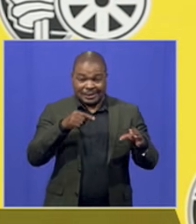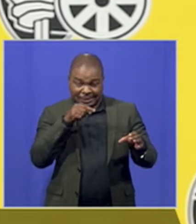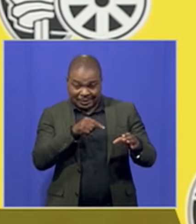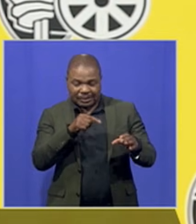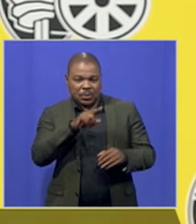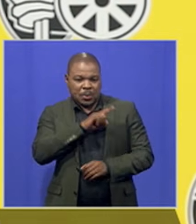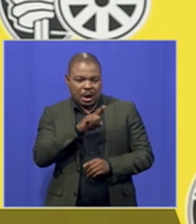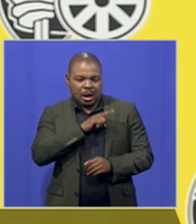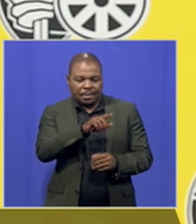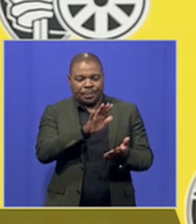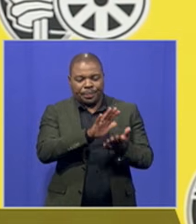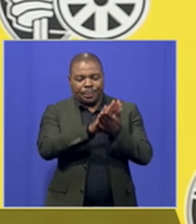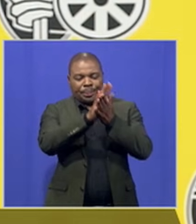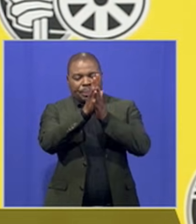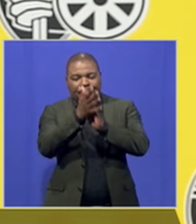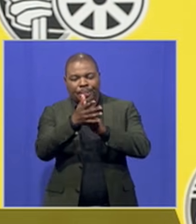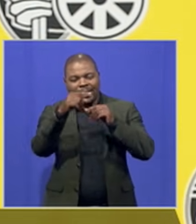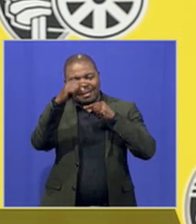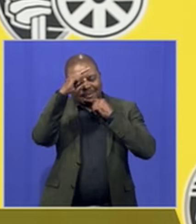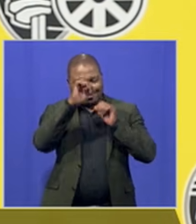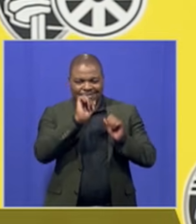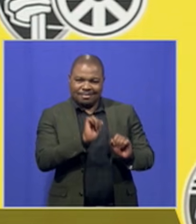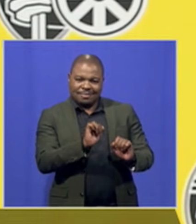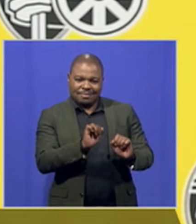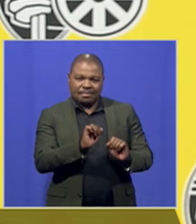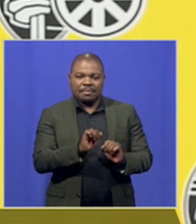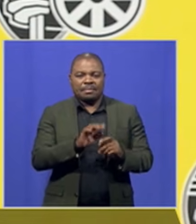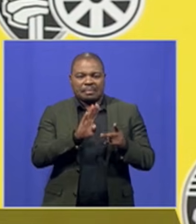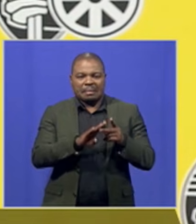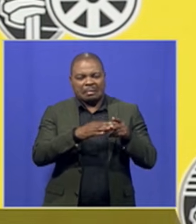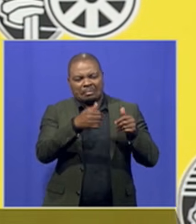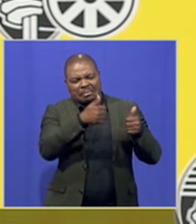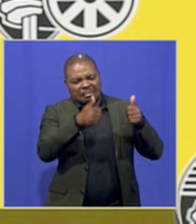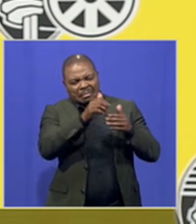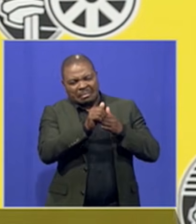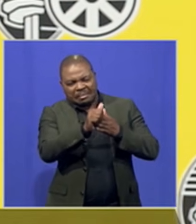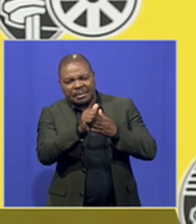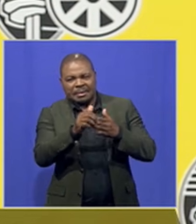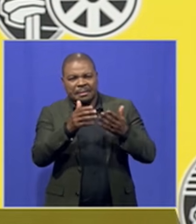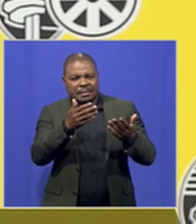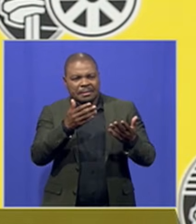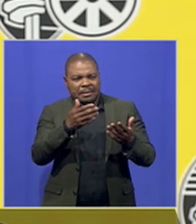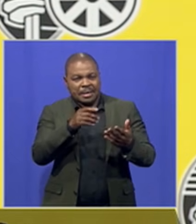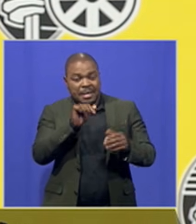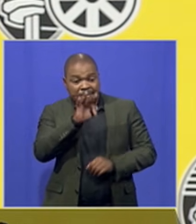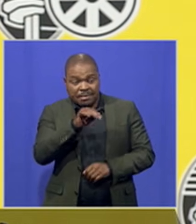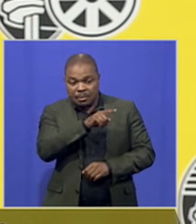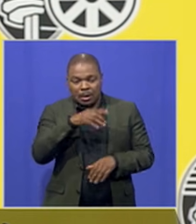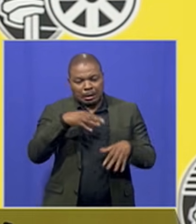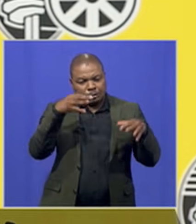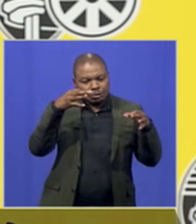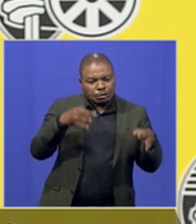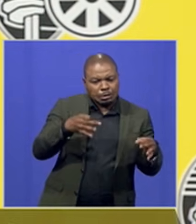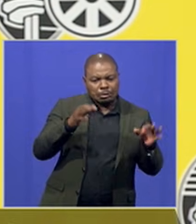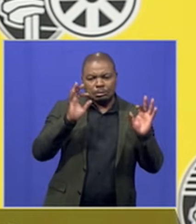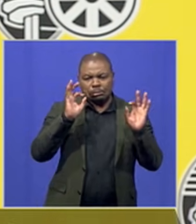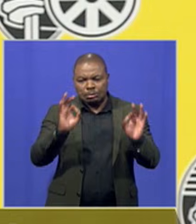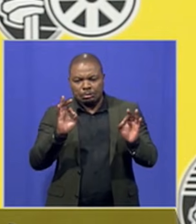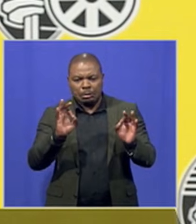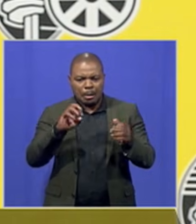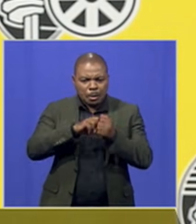tsa thunthetsa seriti sa mokgatlo ha ba etapele bane ba sanki diqeto tsa ho